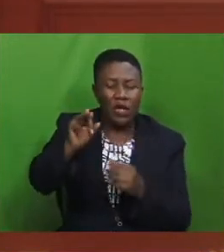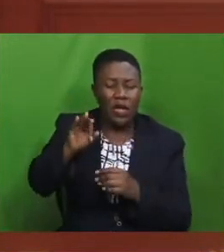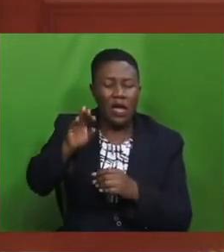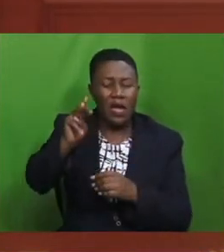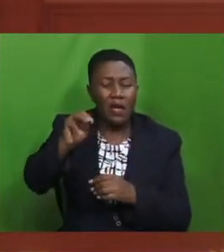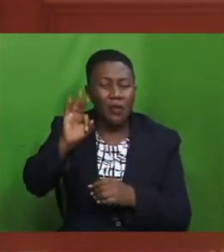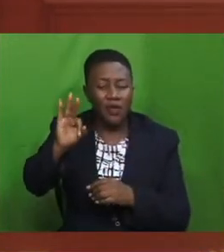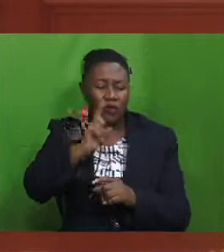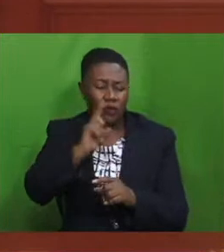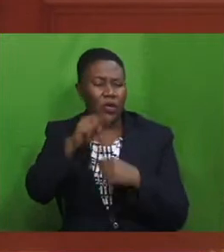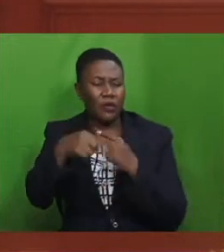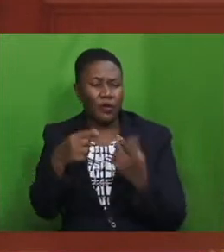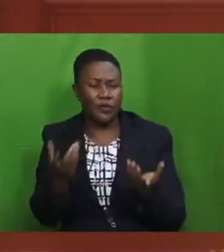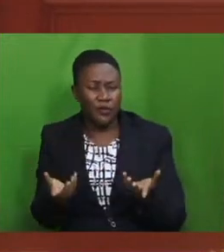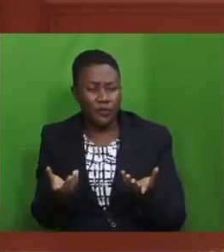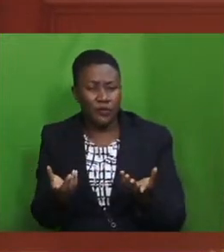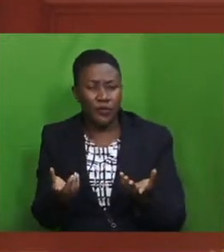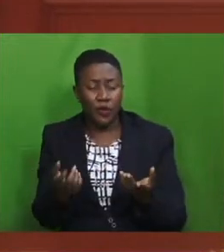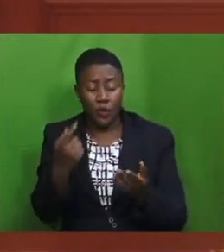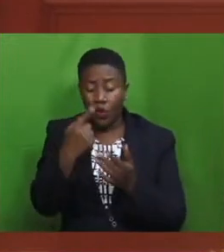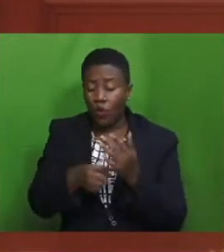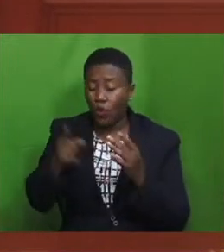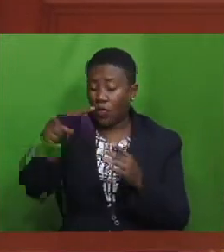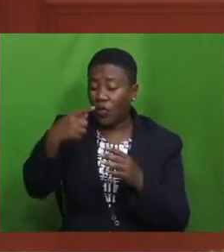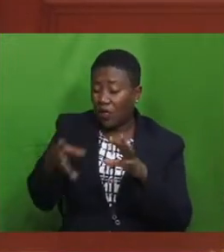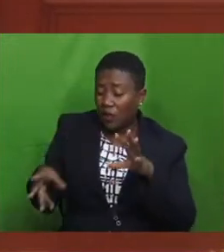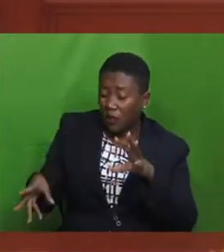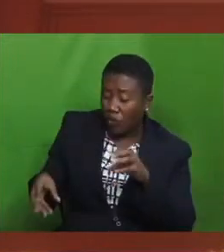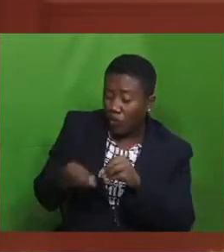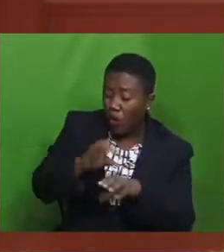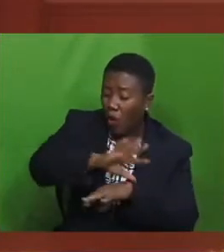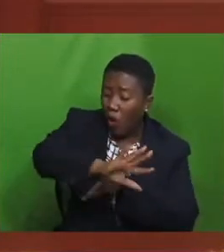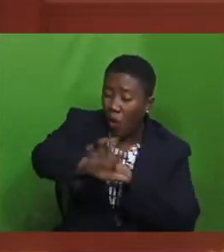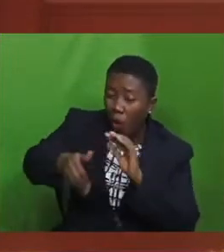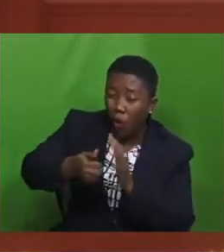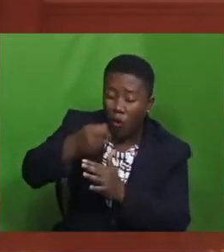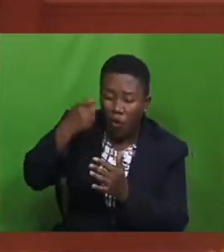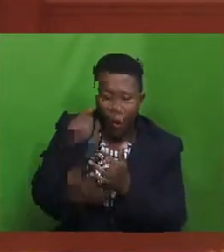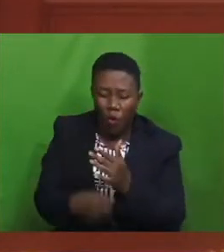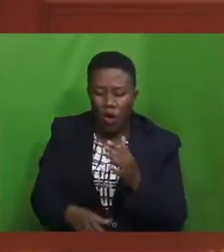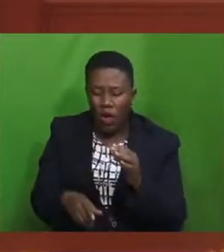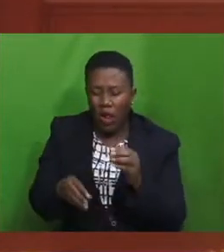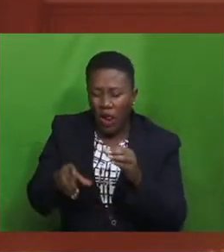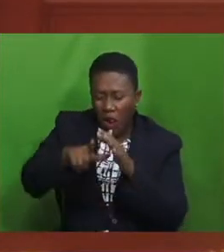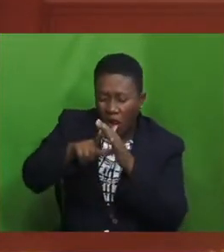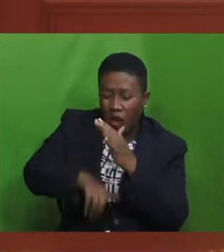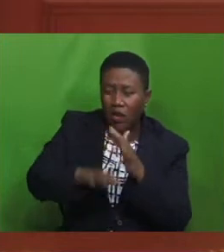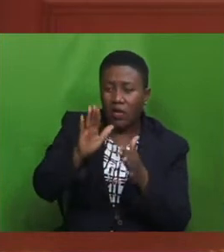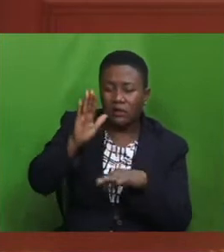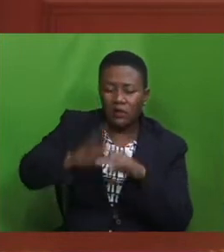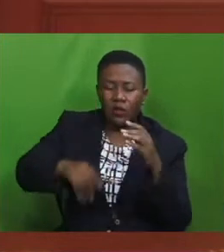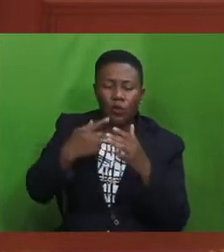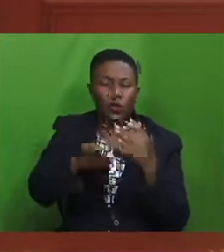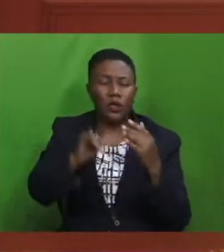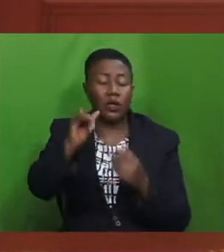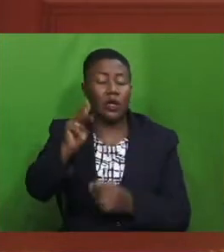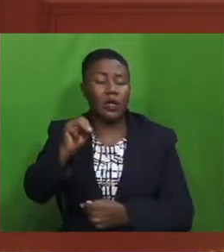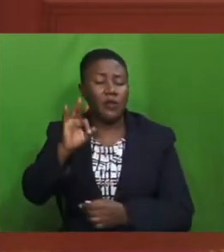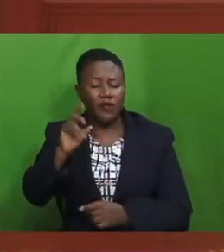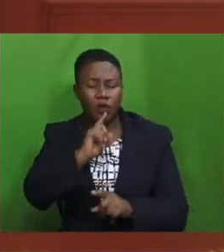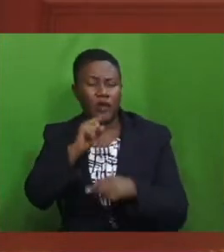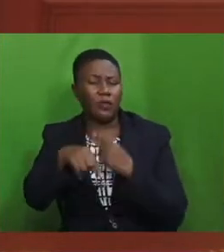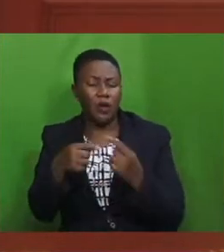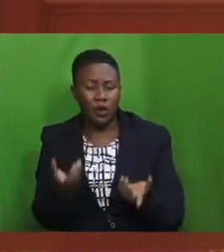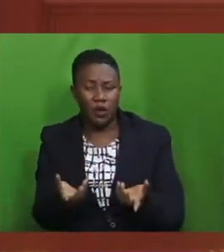What he quotes as his total debt stock is less than what the IMF is quoting under the same Article 11. So